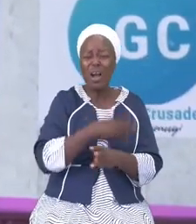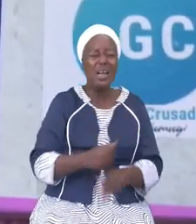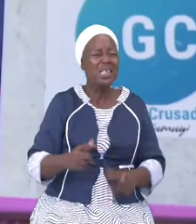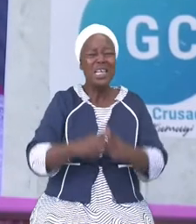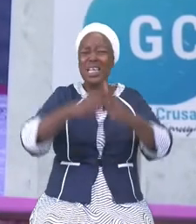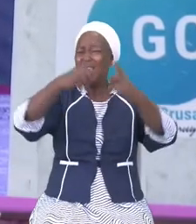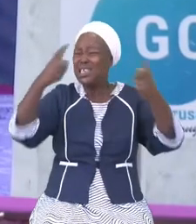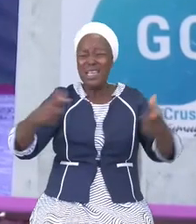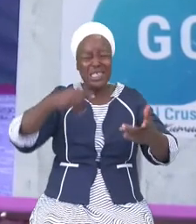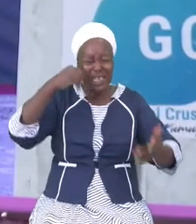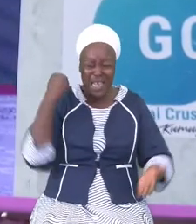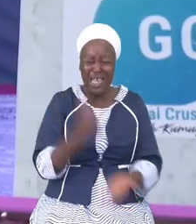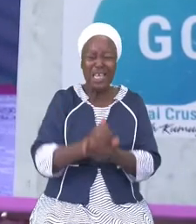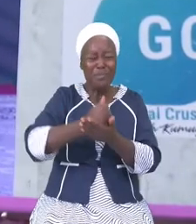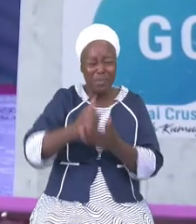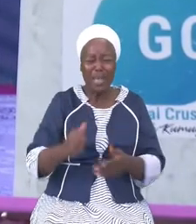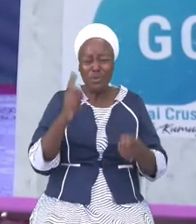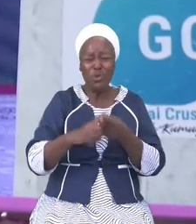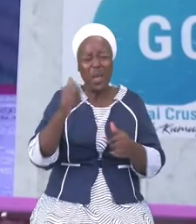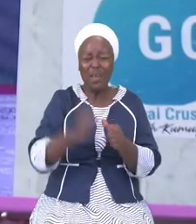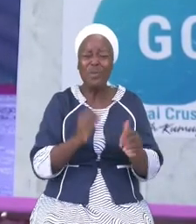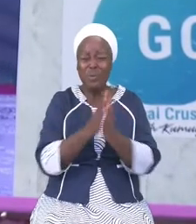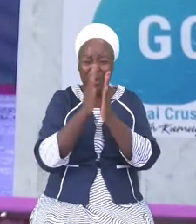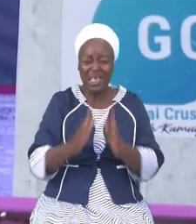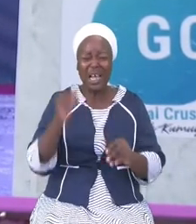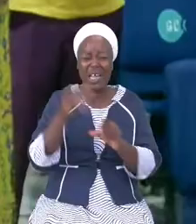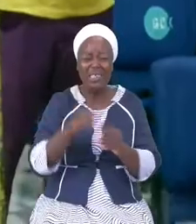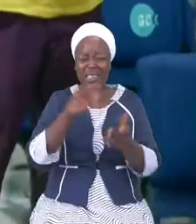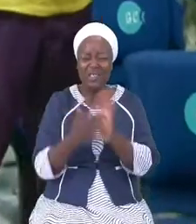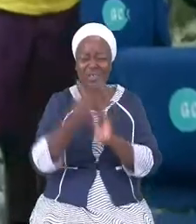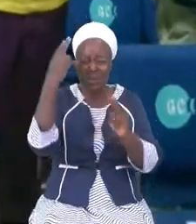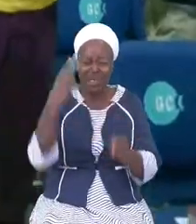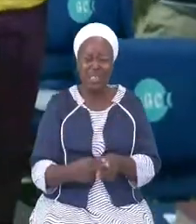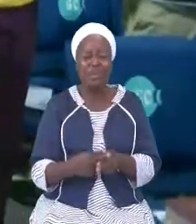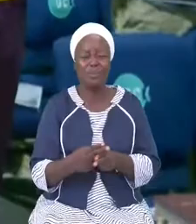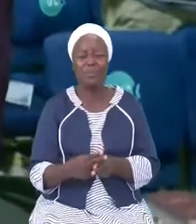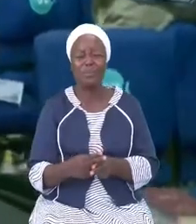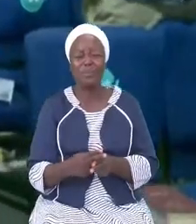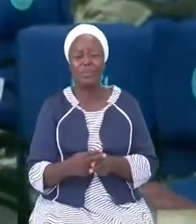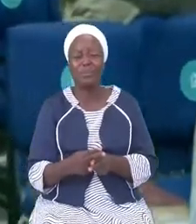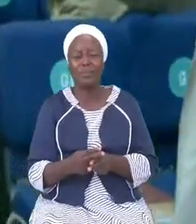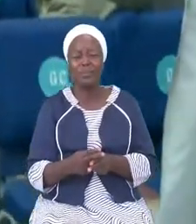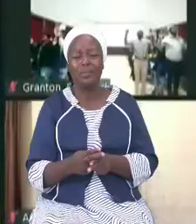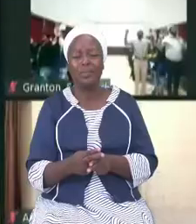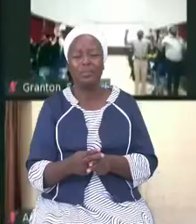resounding amen to every prayer in Jesus' name.